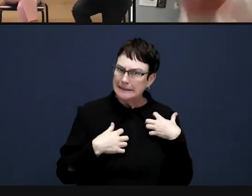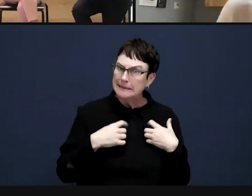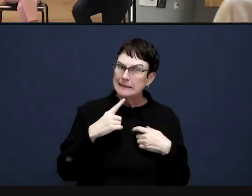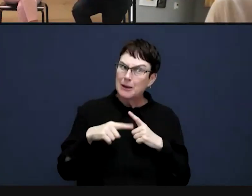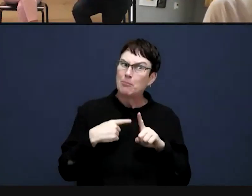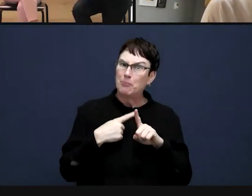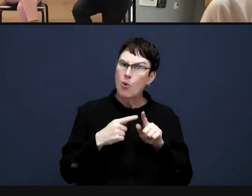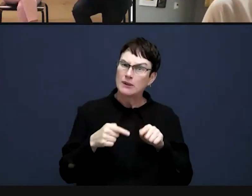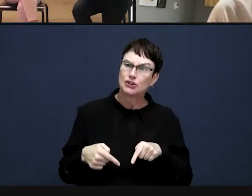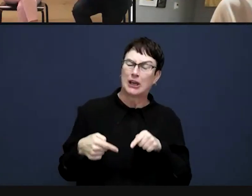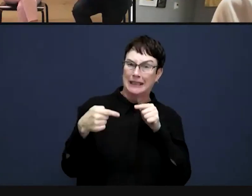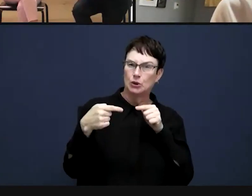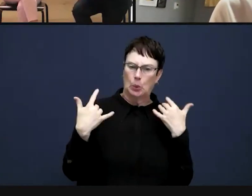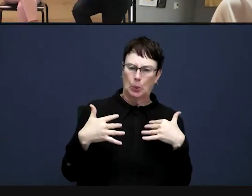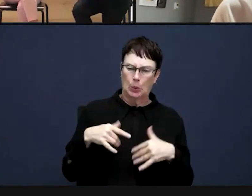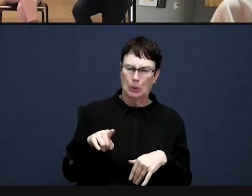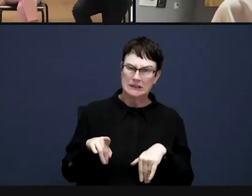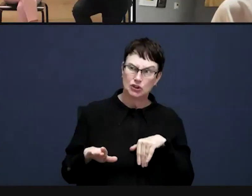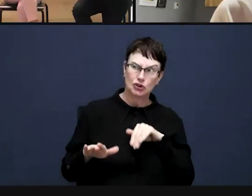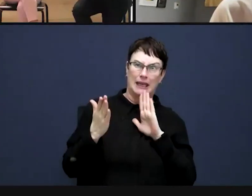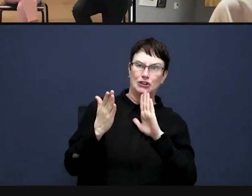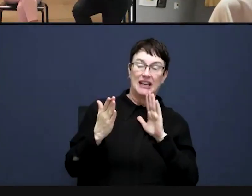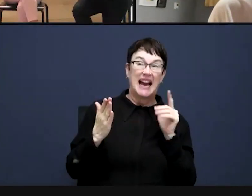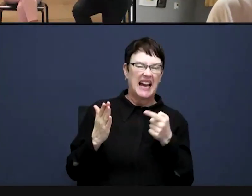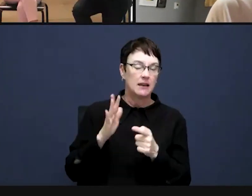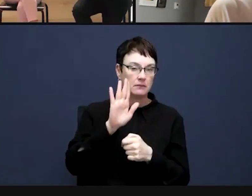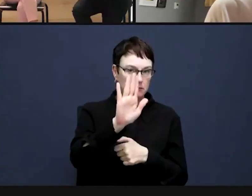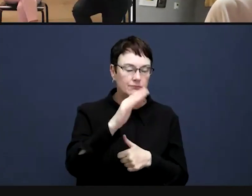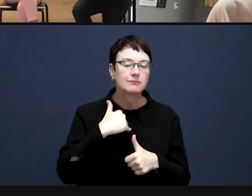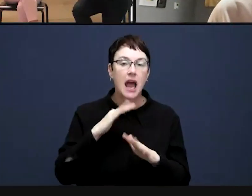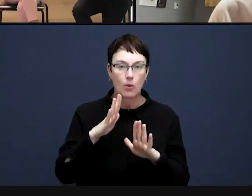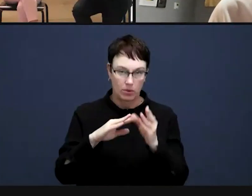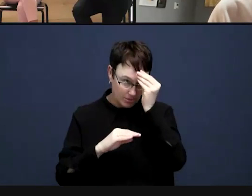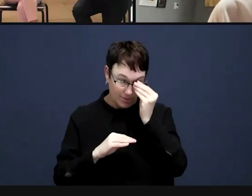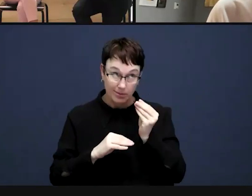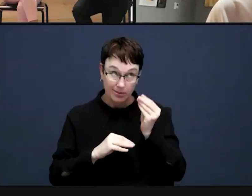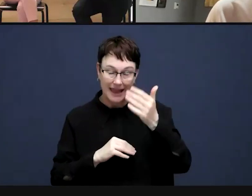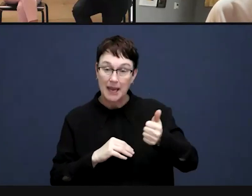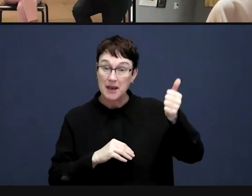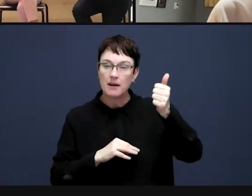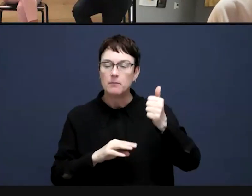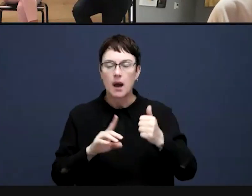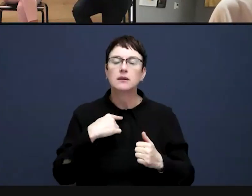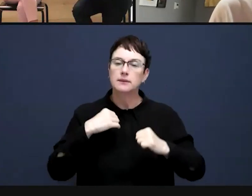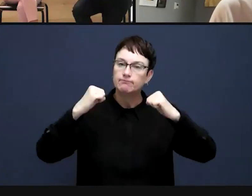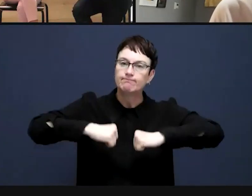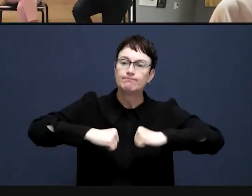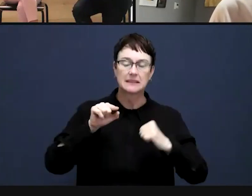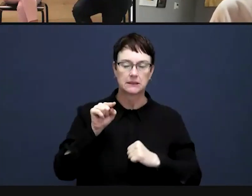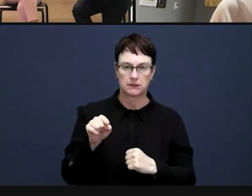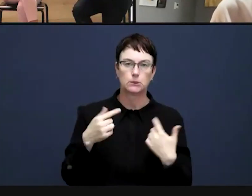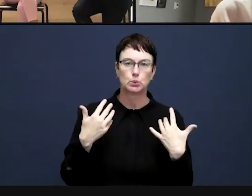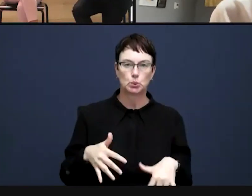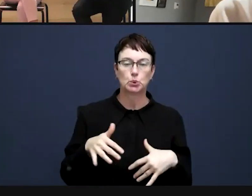to the managing department. But yes, I agree with you. It's a needed skill that needs to be developed and